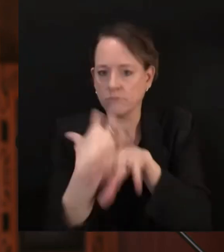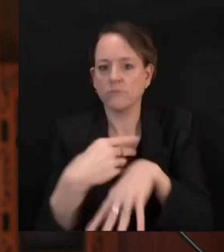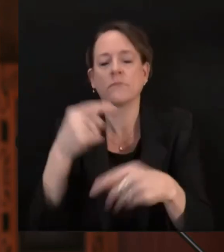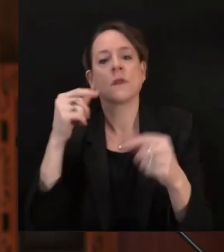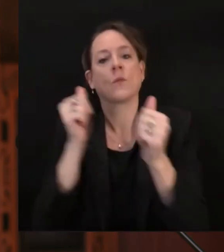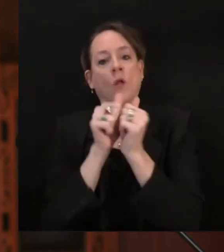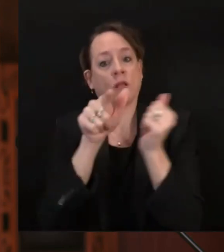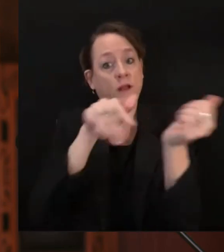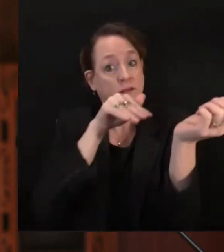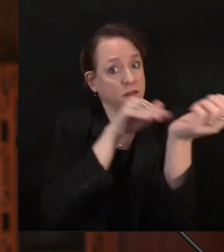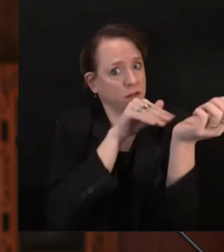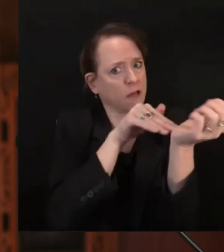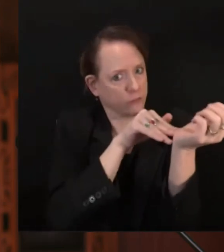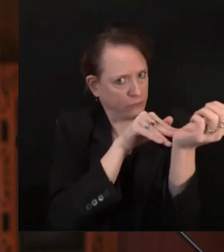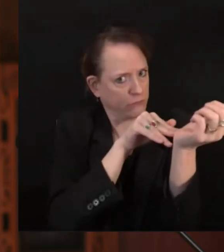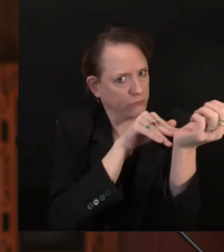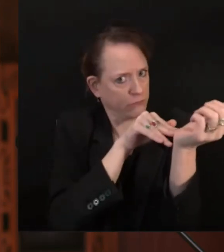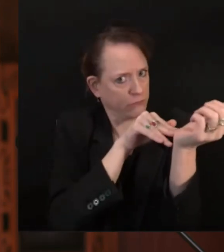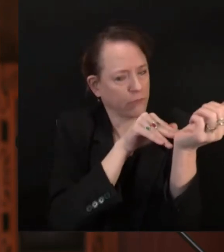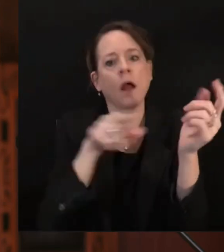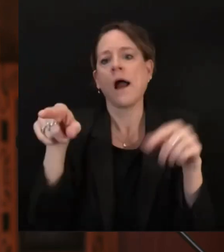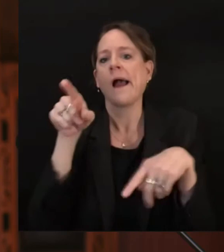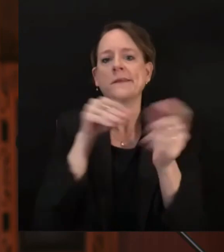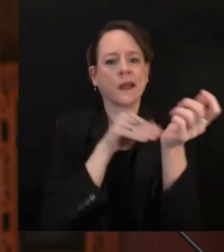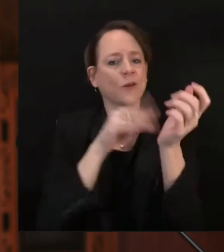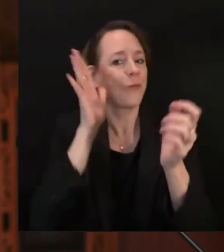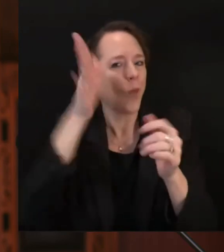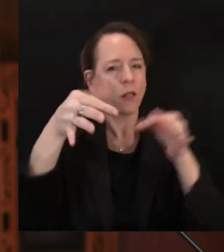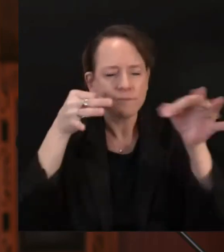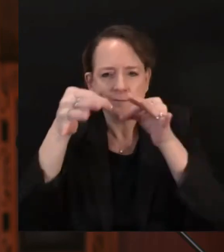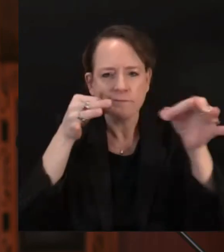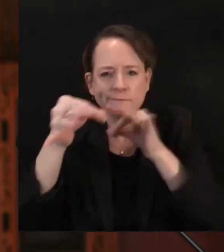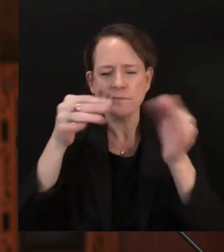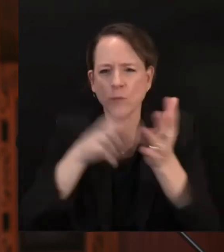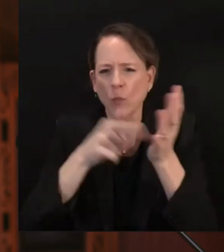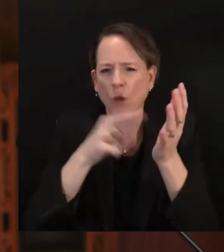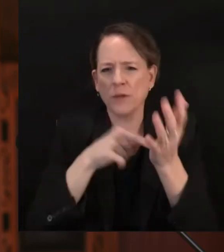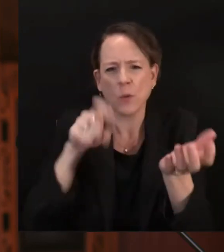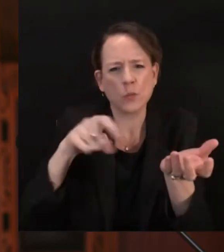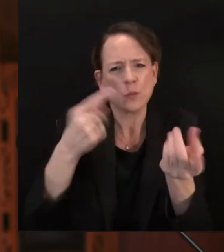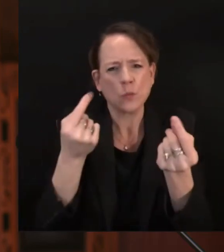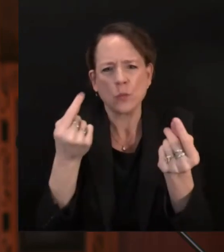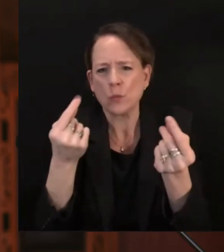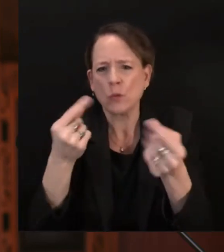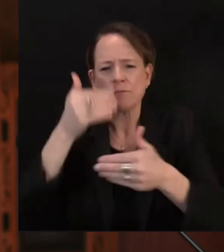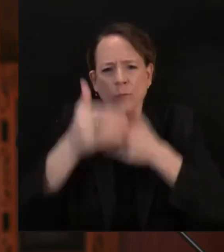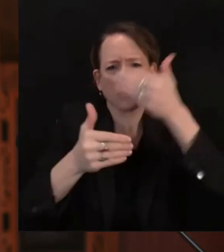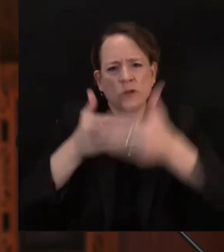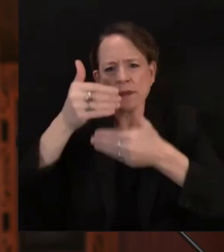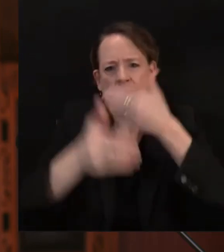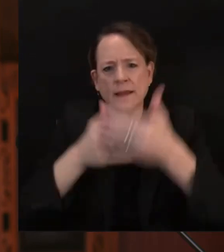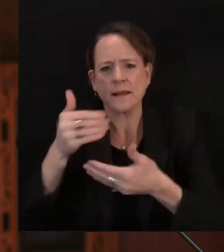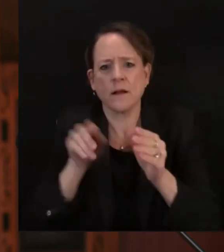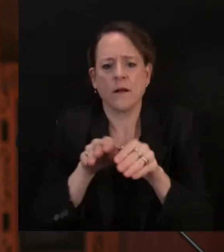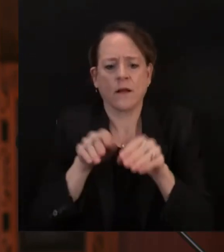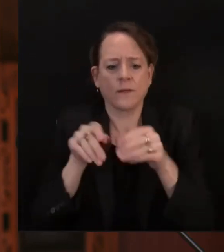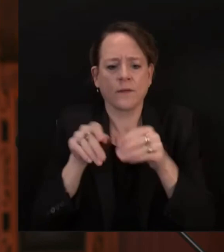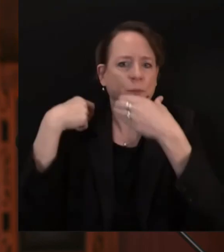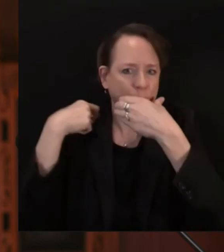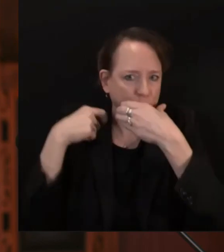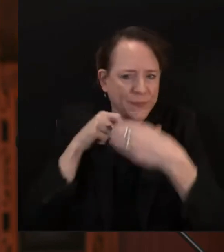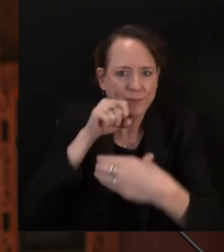Once you've done that, you seal it back up and send it back to the lab with the packaging that they have provided by placing it in a UPS